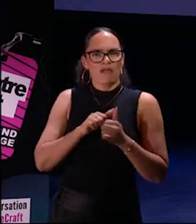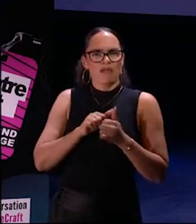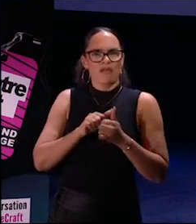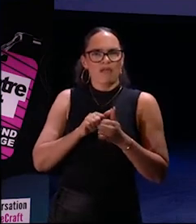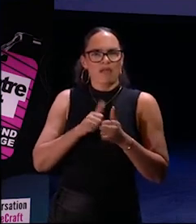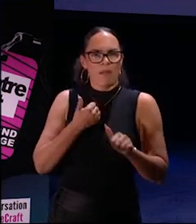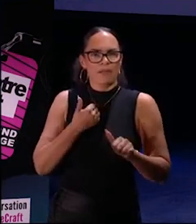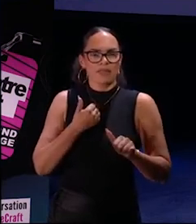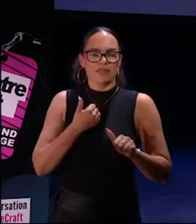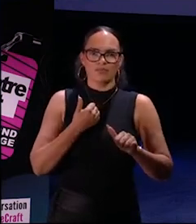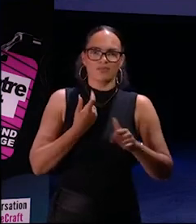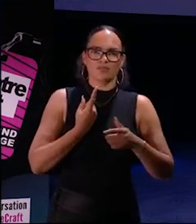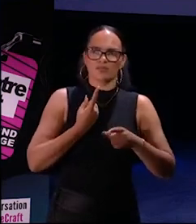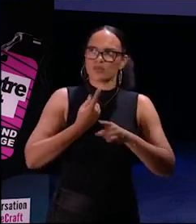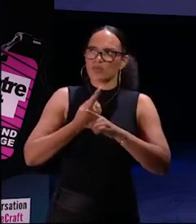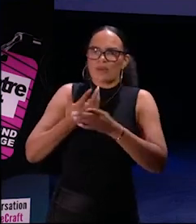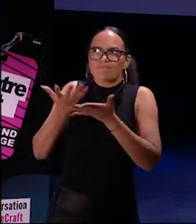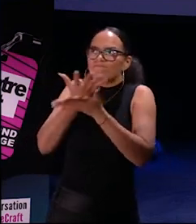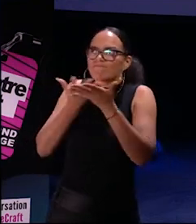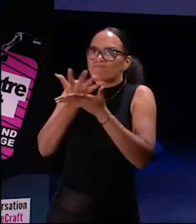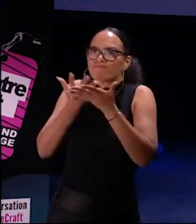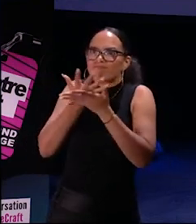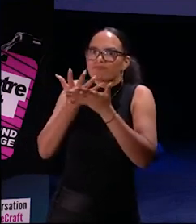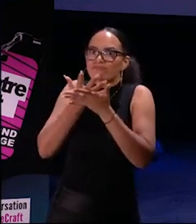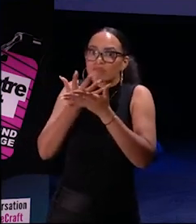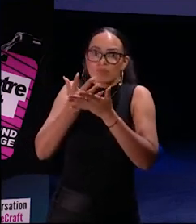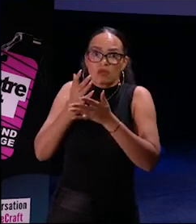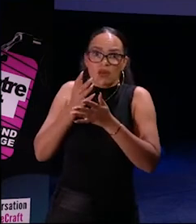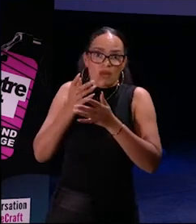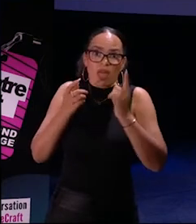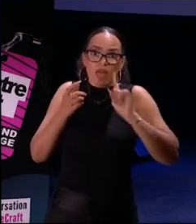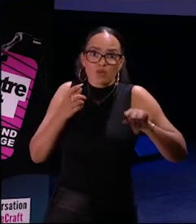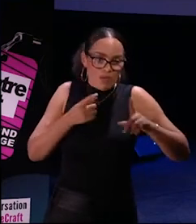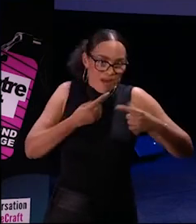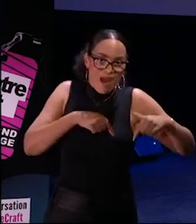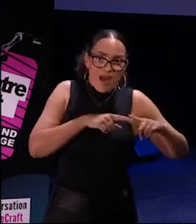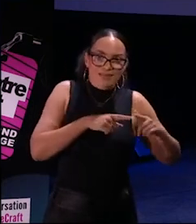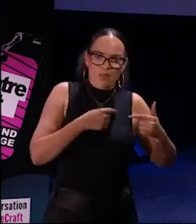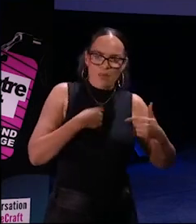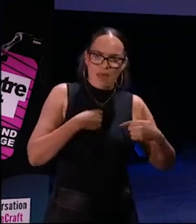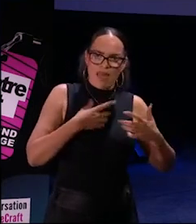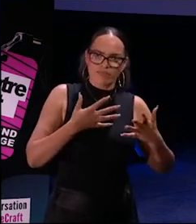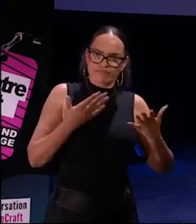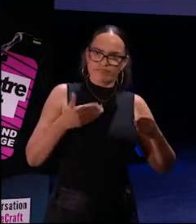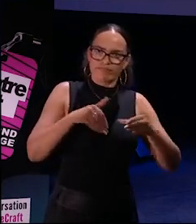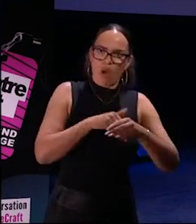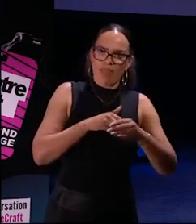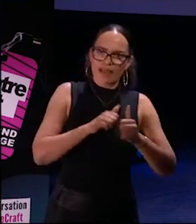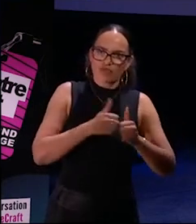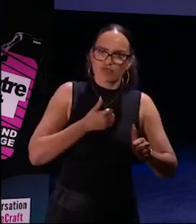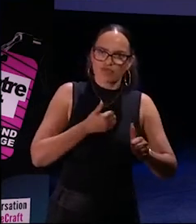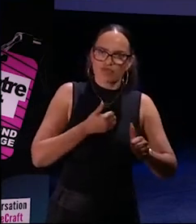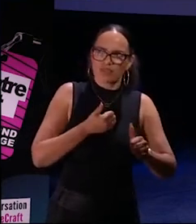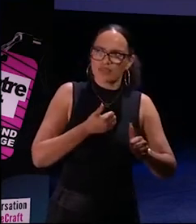to themselves within themselves. Nobody was talking to us. And when you're a large part of the industry, that was really, nobody